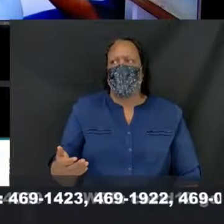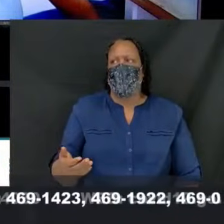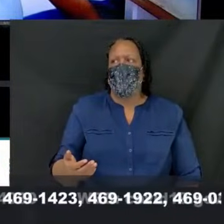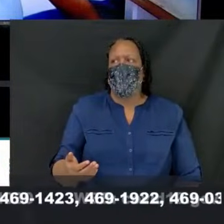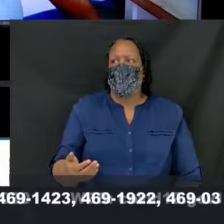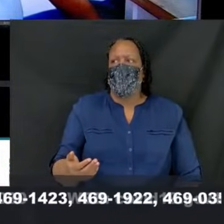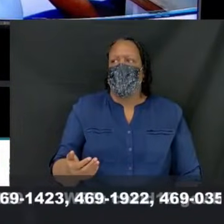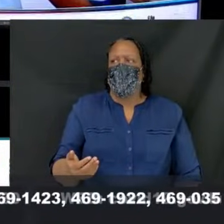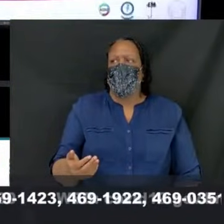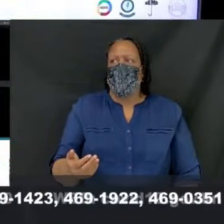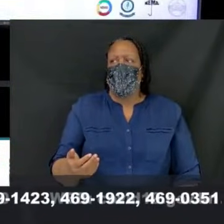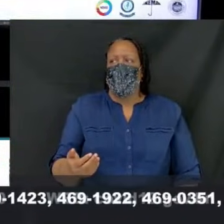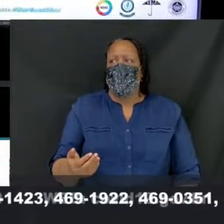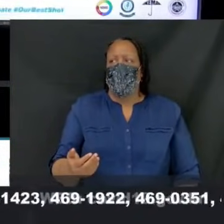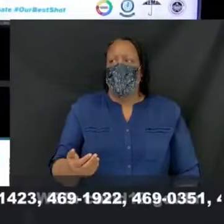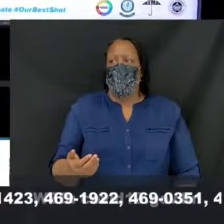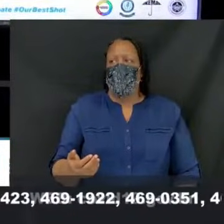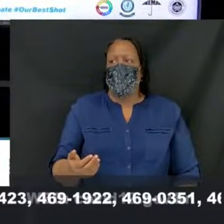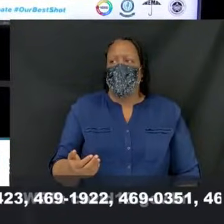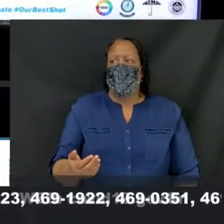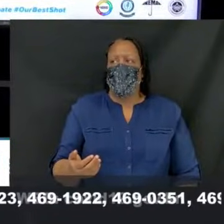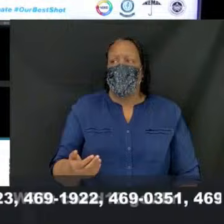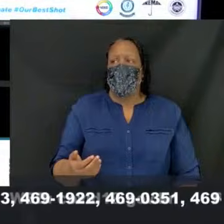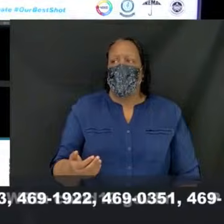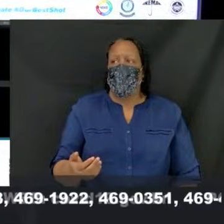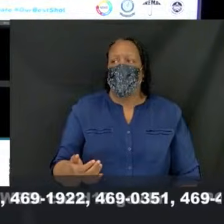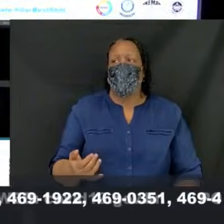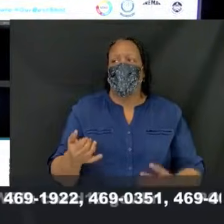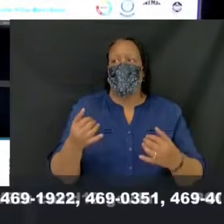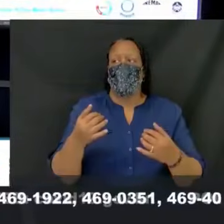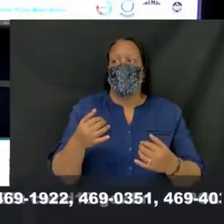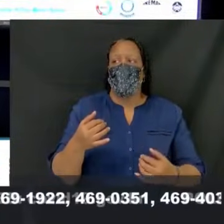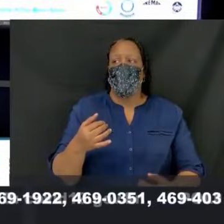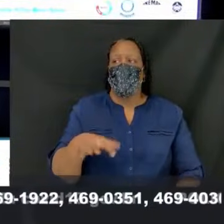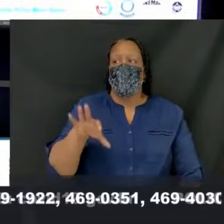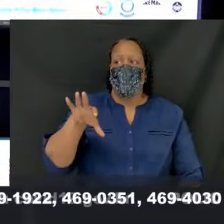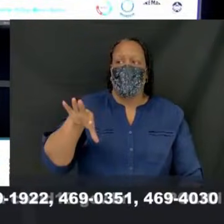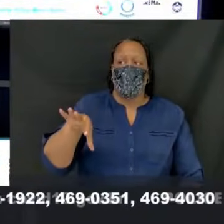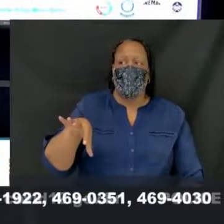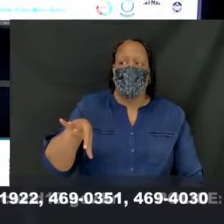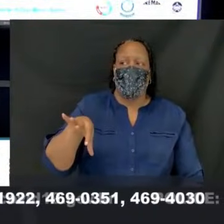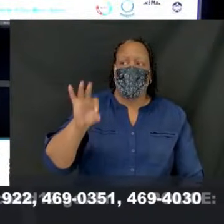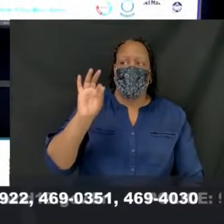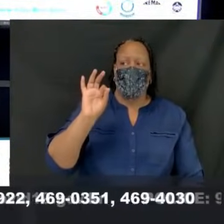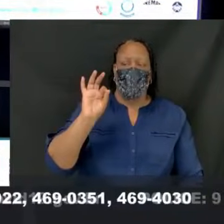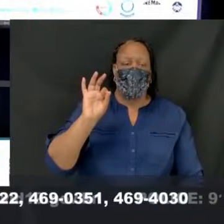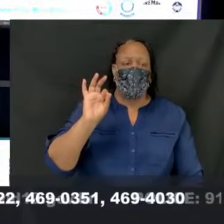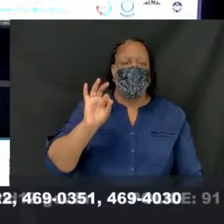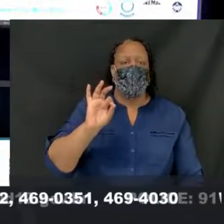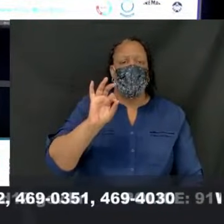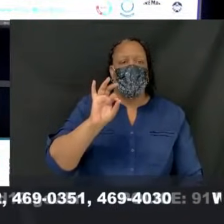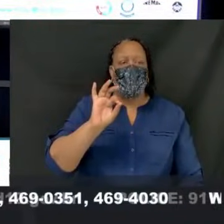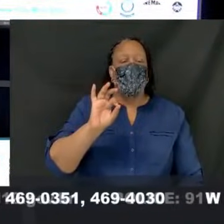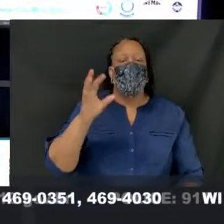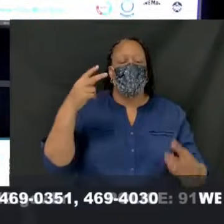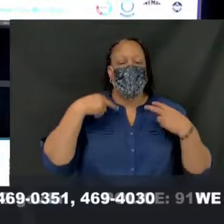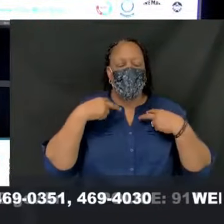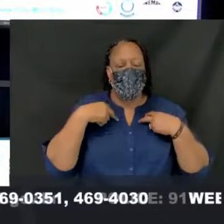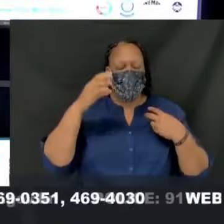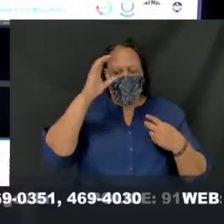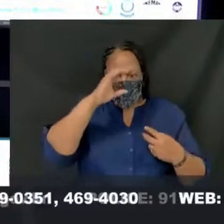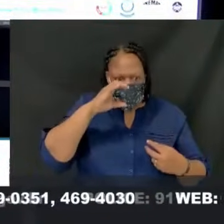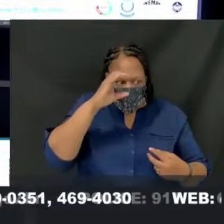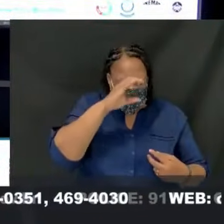Finding Nemo. So we're going to have a virtual scavenger hunt, Finding Nemo. Not Nemo, the fish, Nemo, the